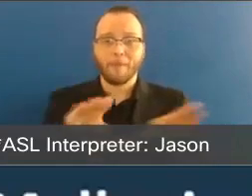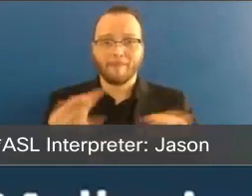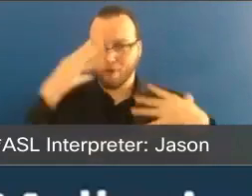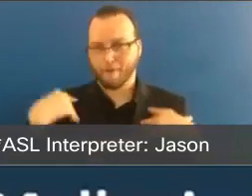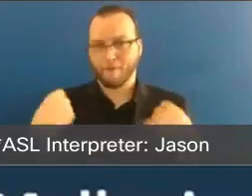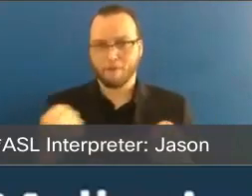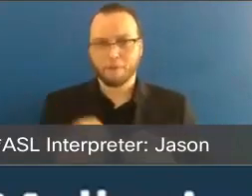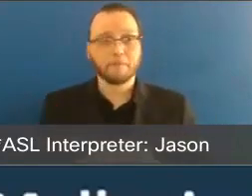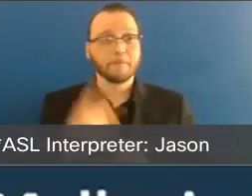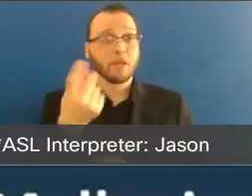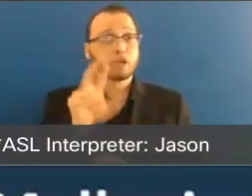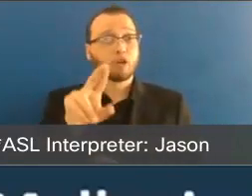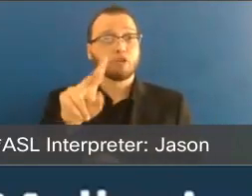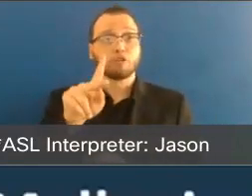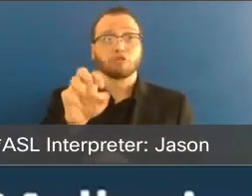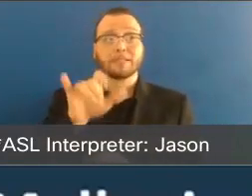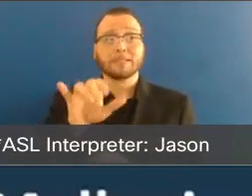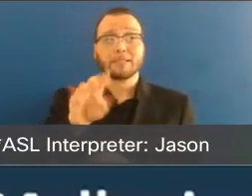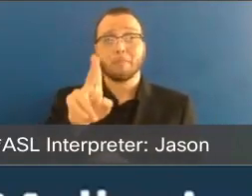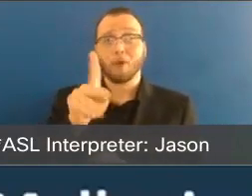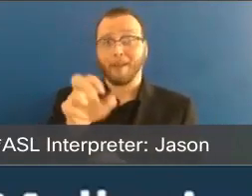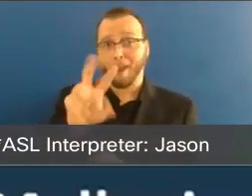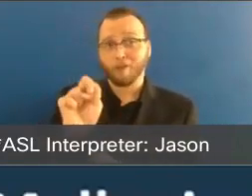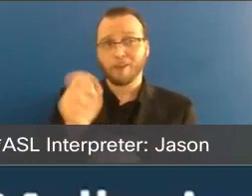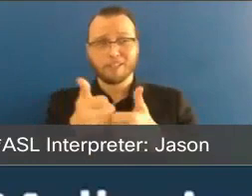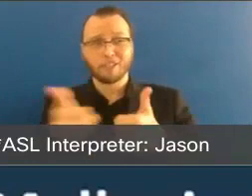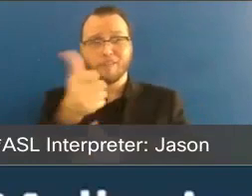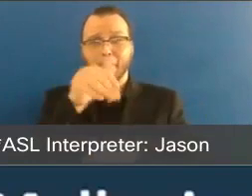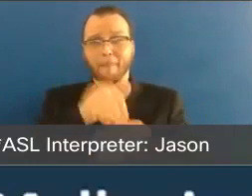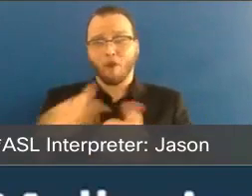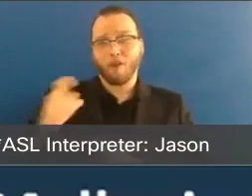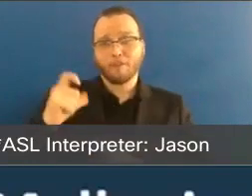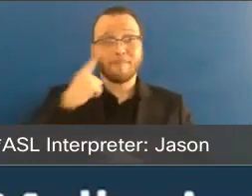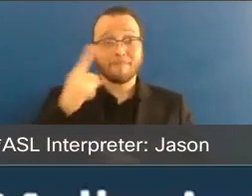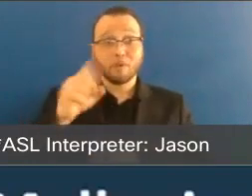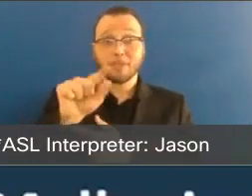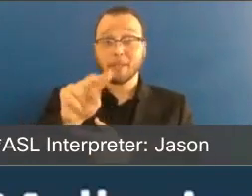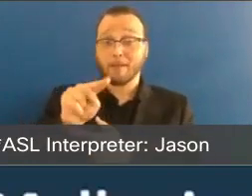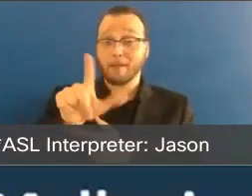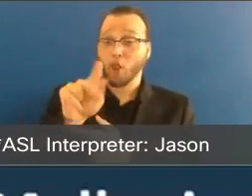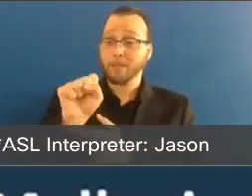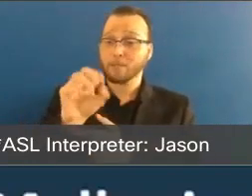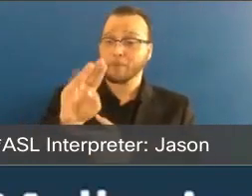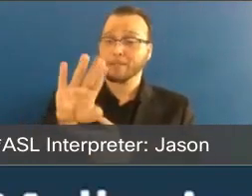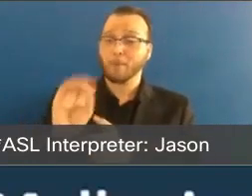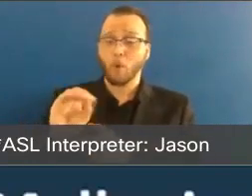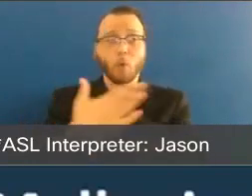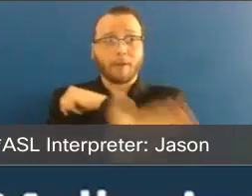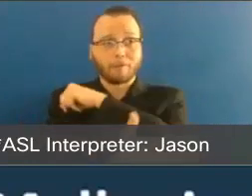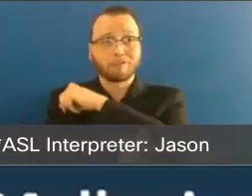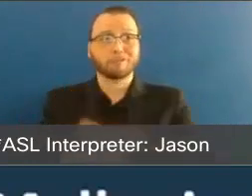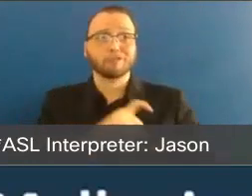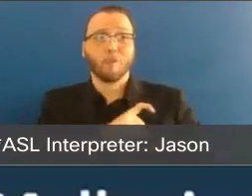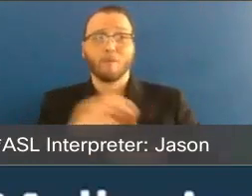Dr. Christy Mulcairn is the first Chief Medical Officer for San Luis Obispo County Sheriff's Office, hired by Sheriff Parkinson in